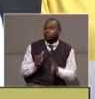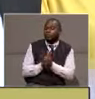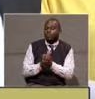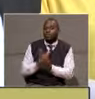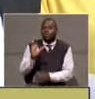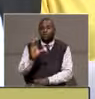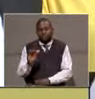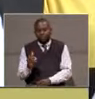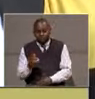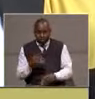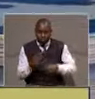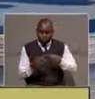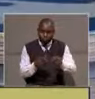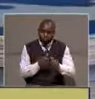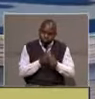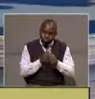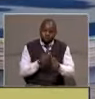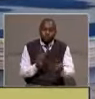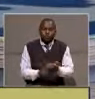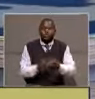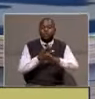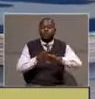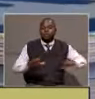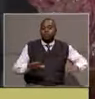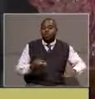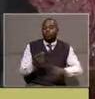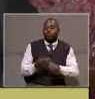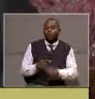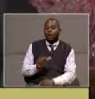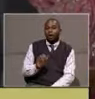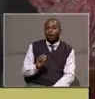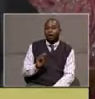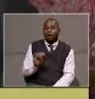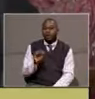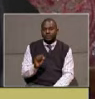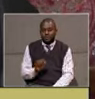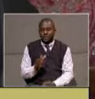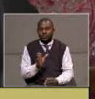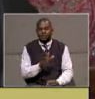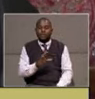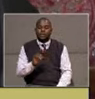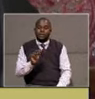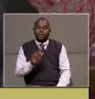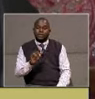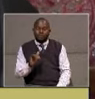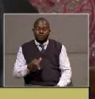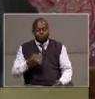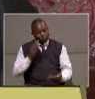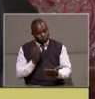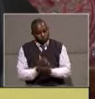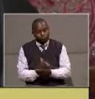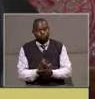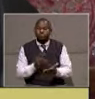that they followed procedures to acquire the land from Amos Nzei. In our defense, we have found that we are bona fide purchasers of the